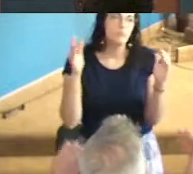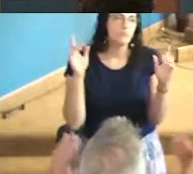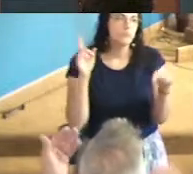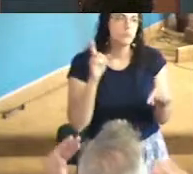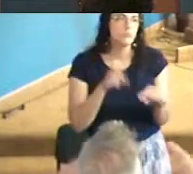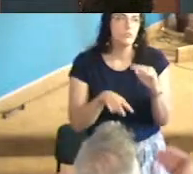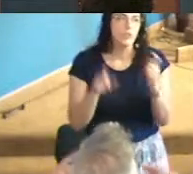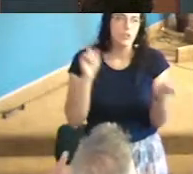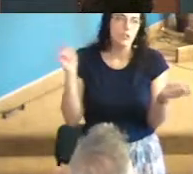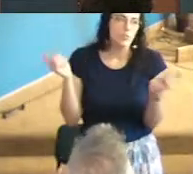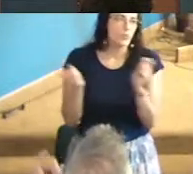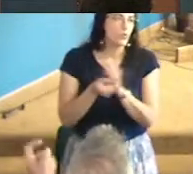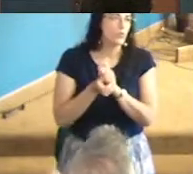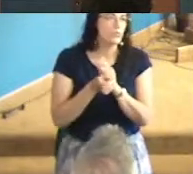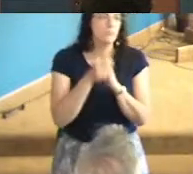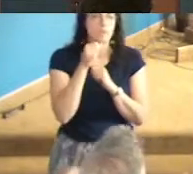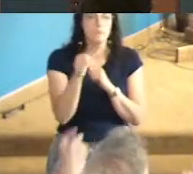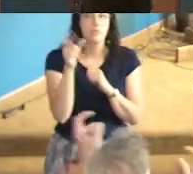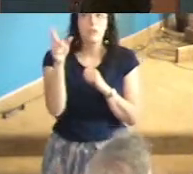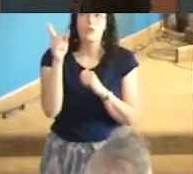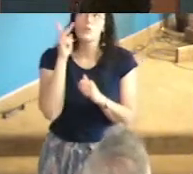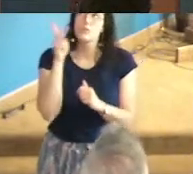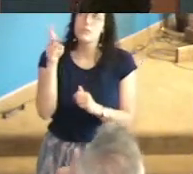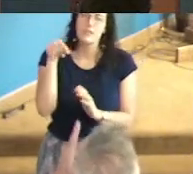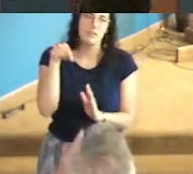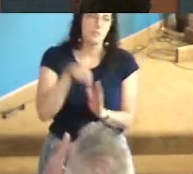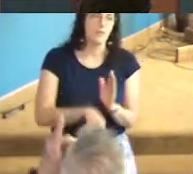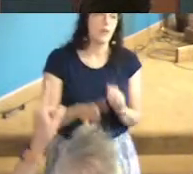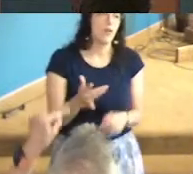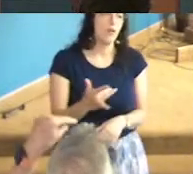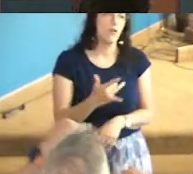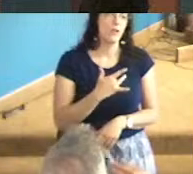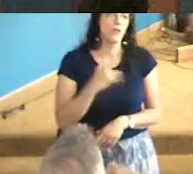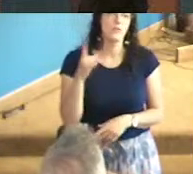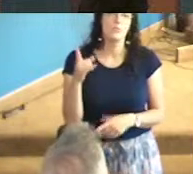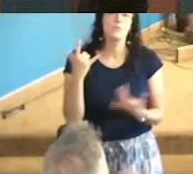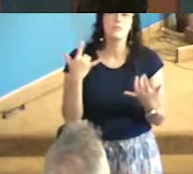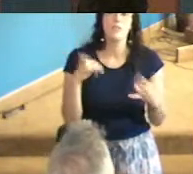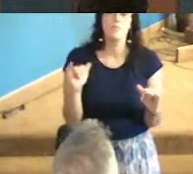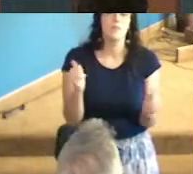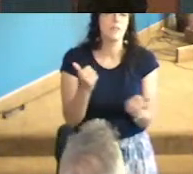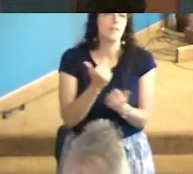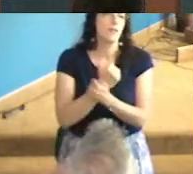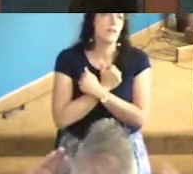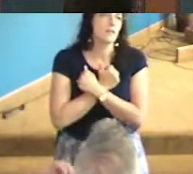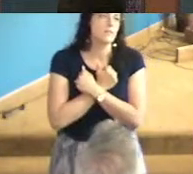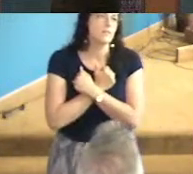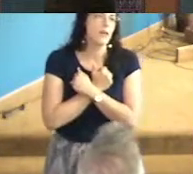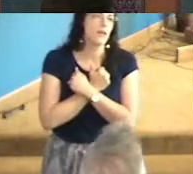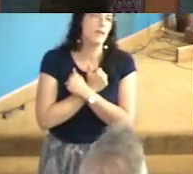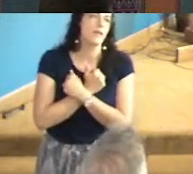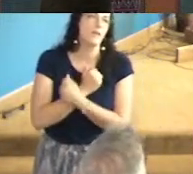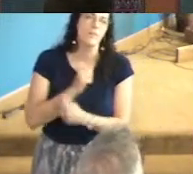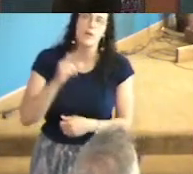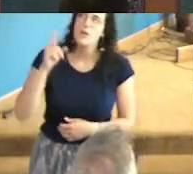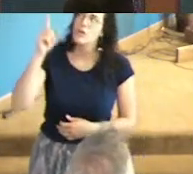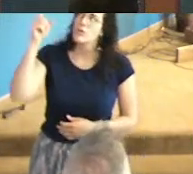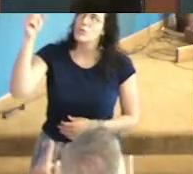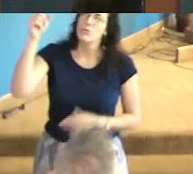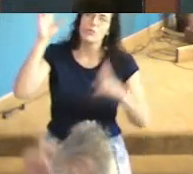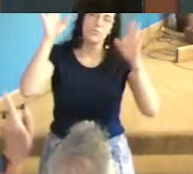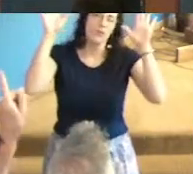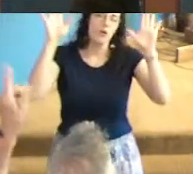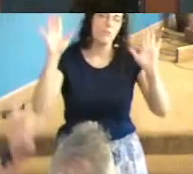Incomparable, unchangeable, you see the depths of my heart and you love me the